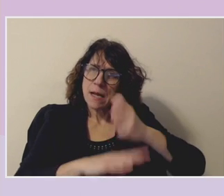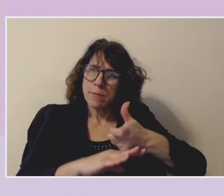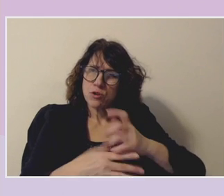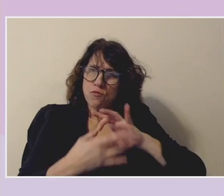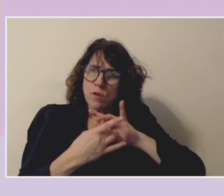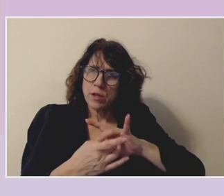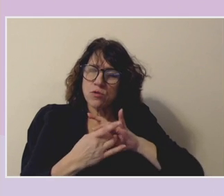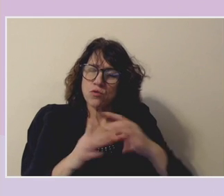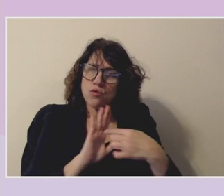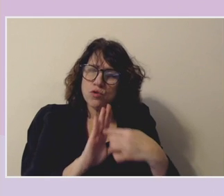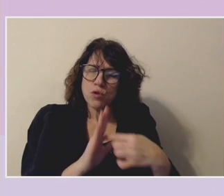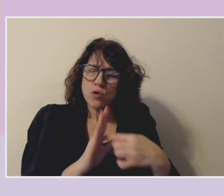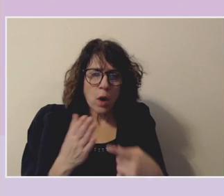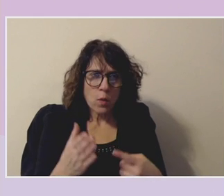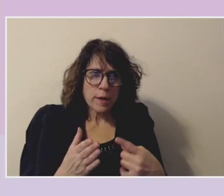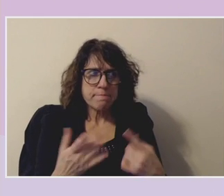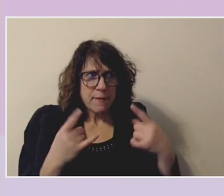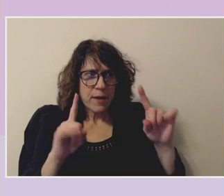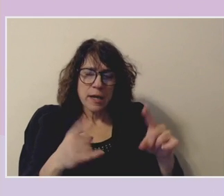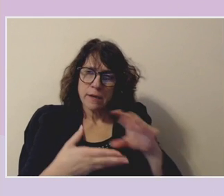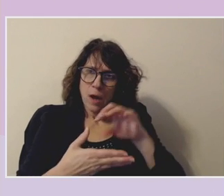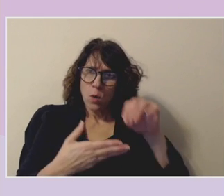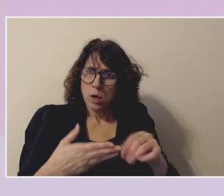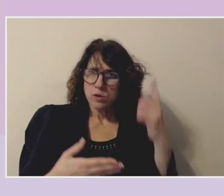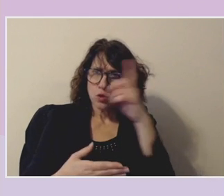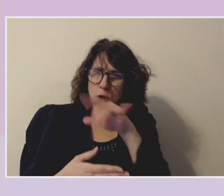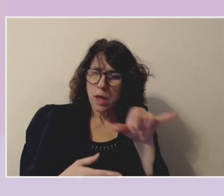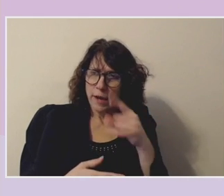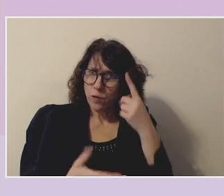look like for you? When we put together our